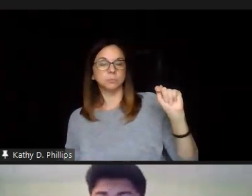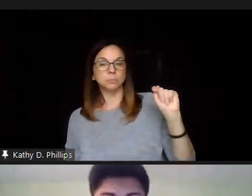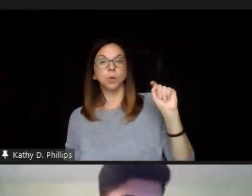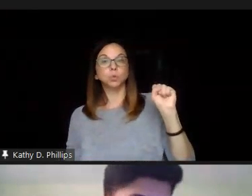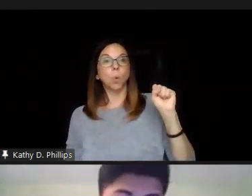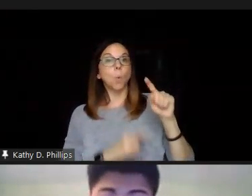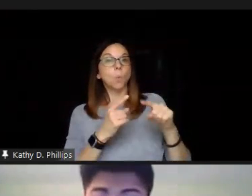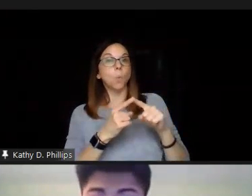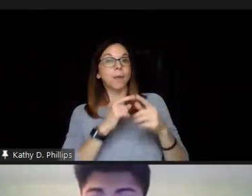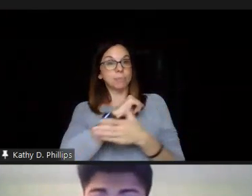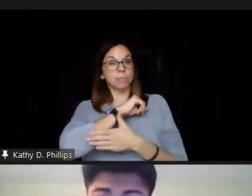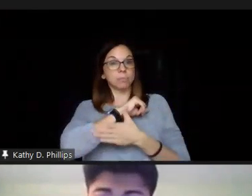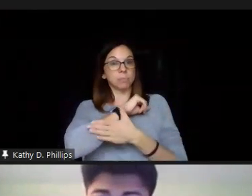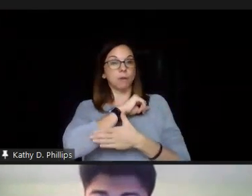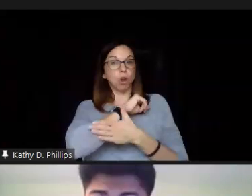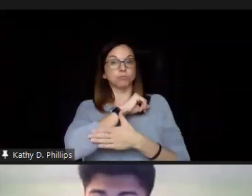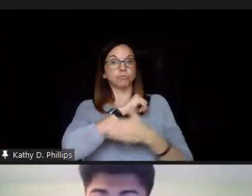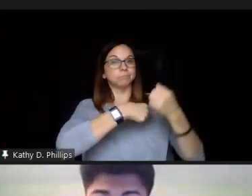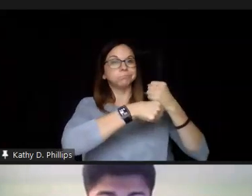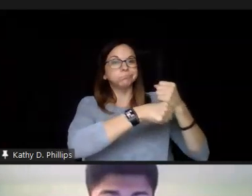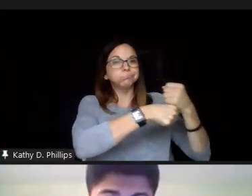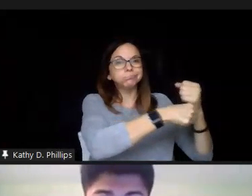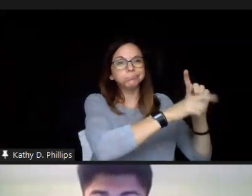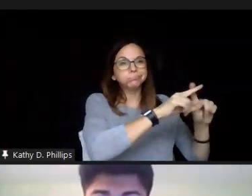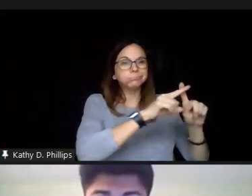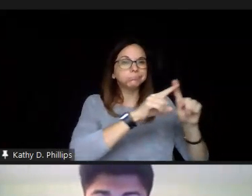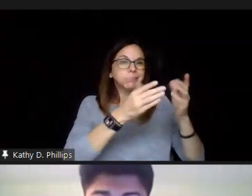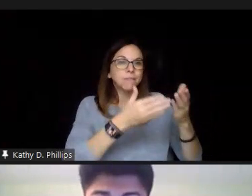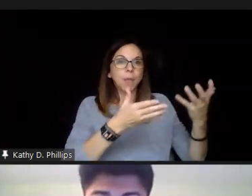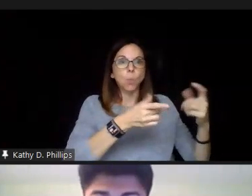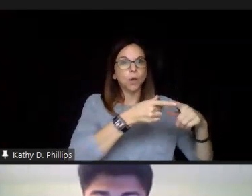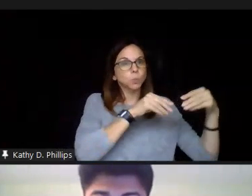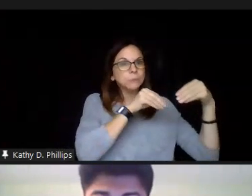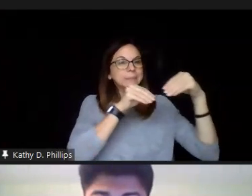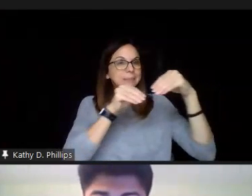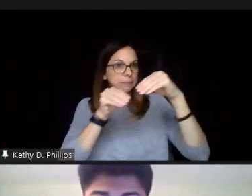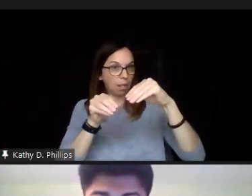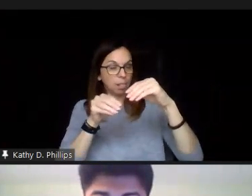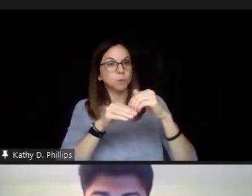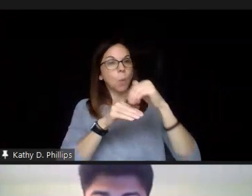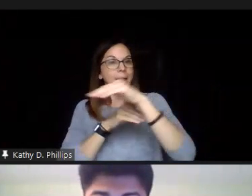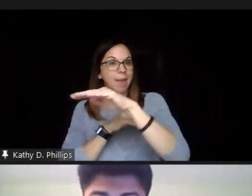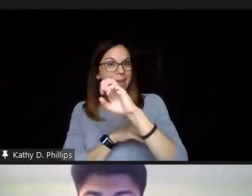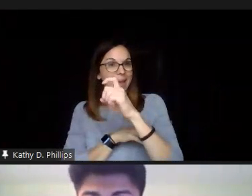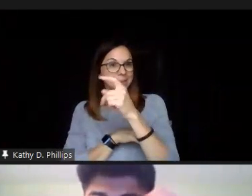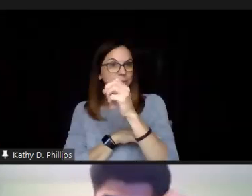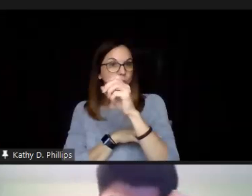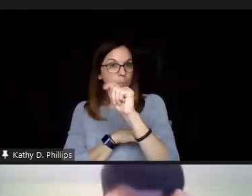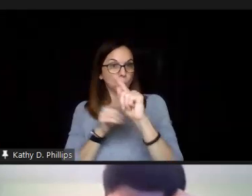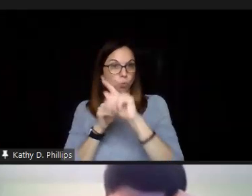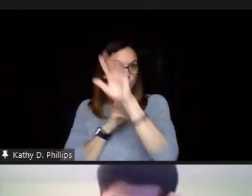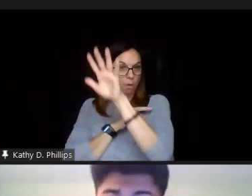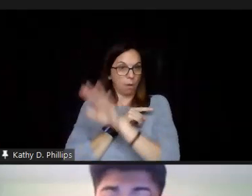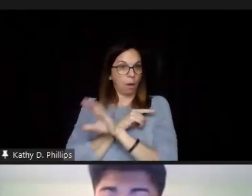So when these countries are manufacturing goods, they want to be able to sell them, right? So they're exporting them out to the